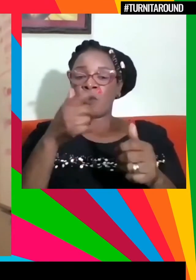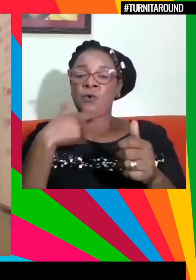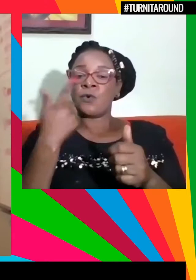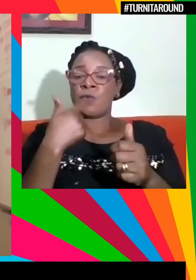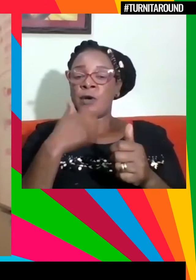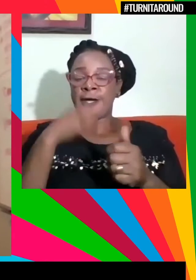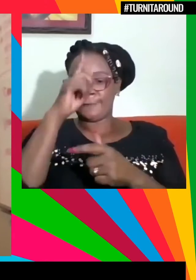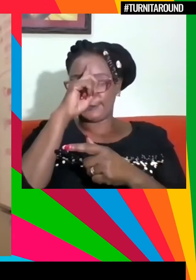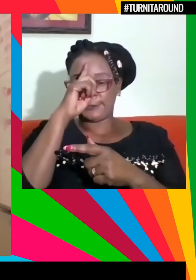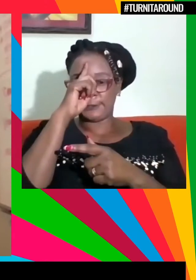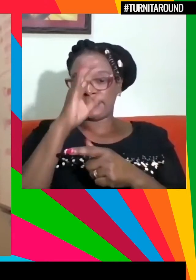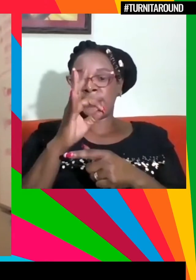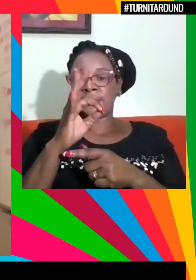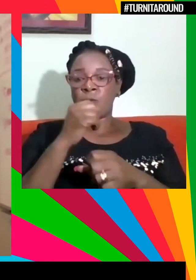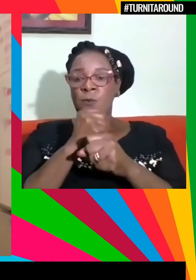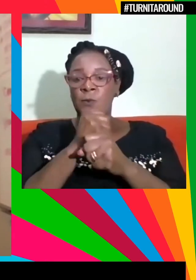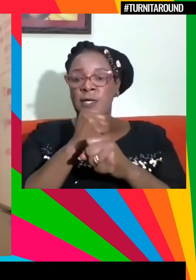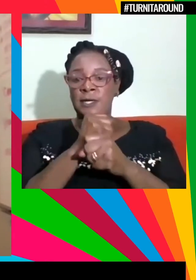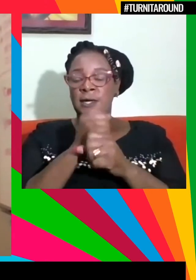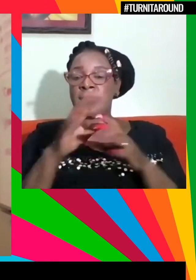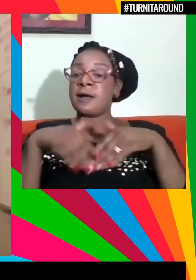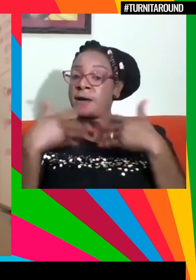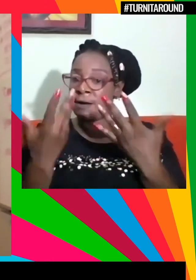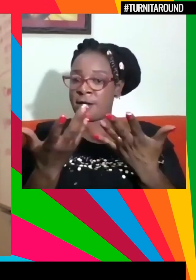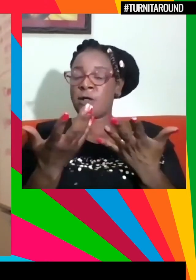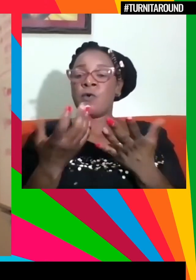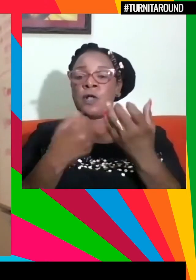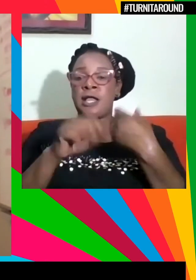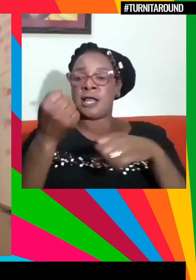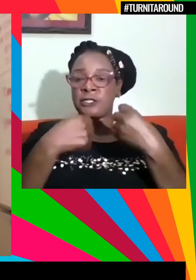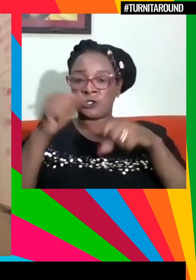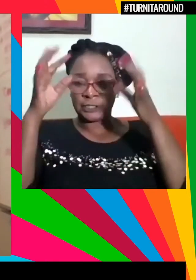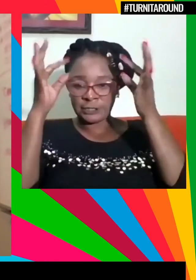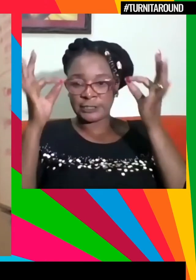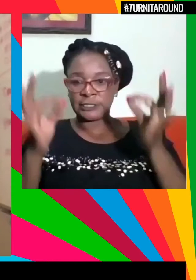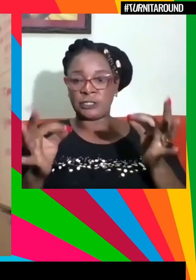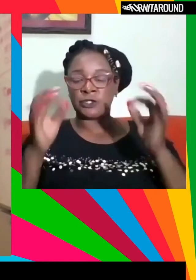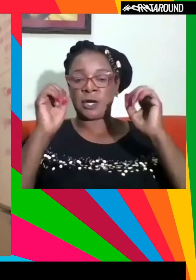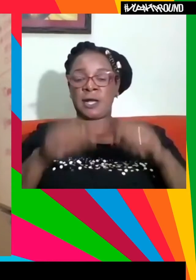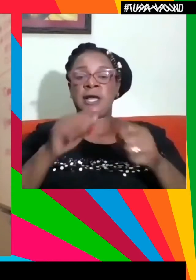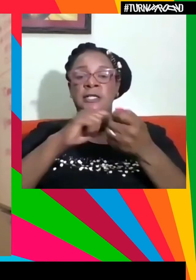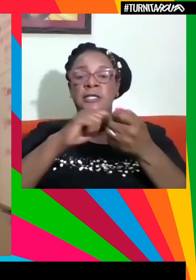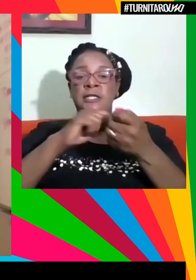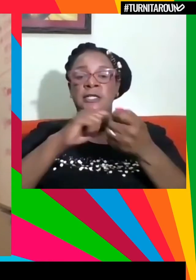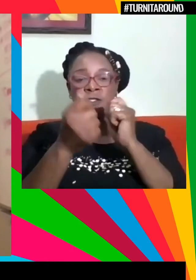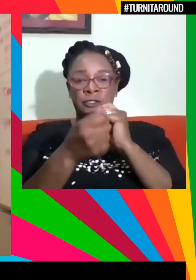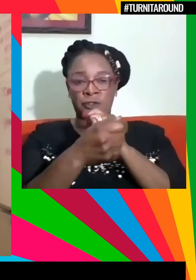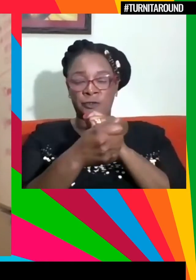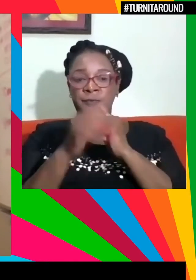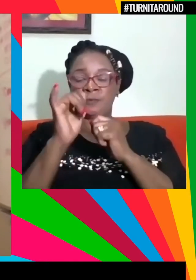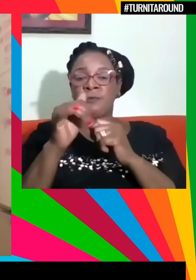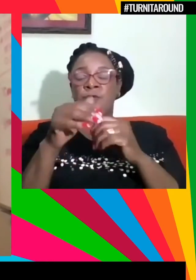serious look at material use and how their actions and decisions can turn off the tap on marine plastic